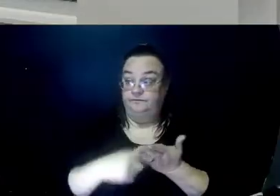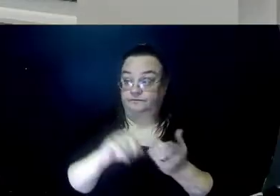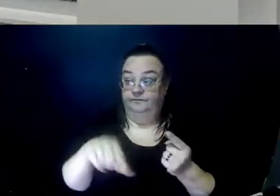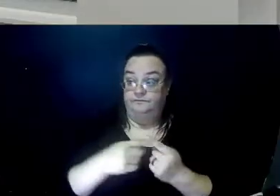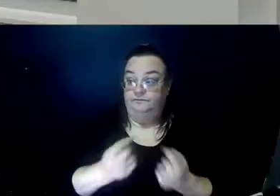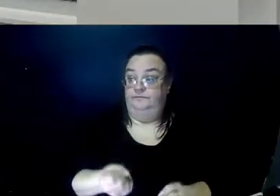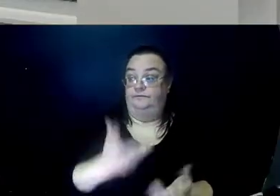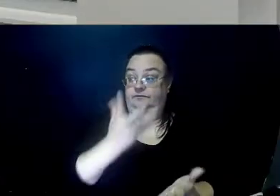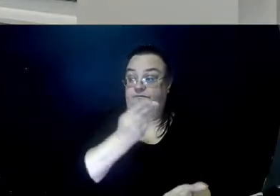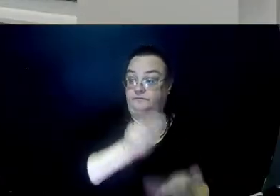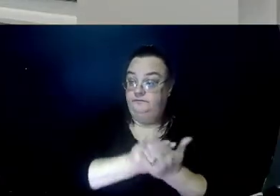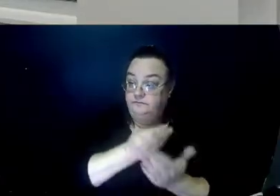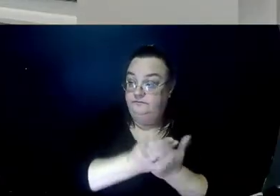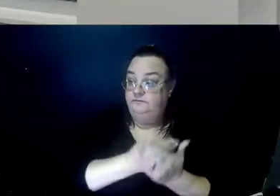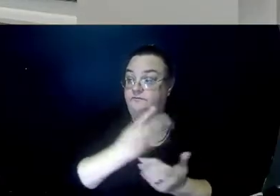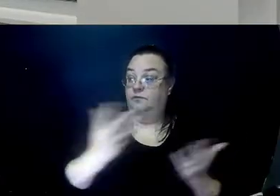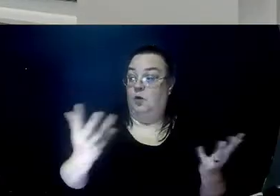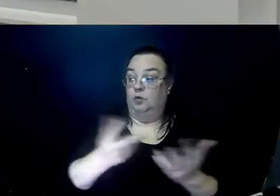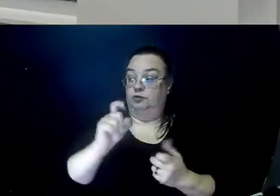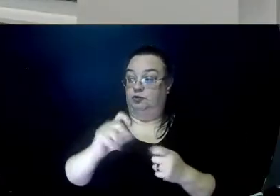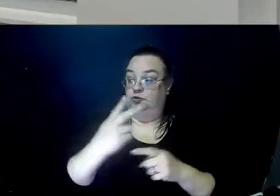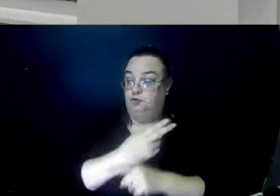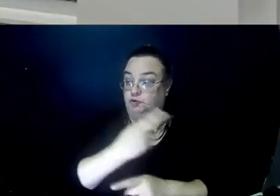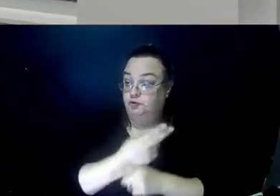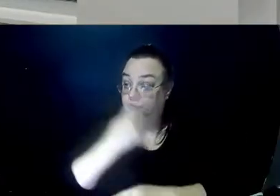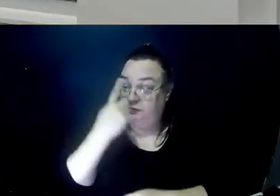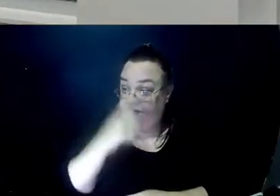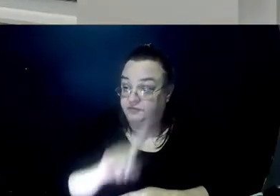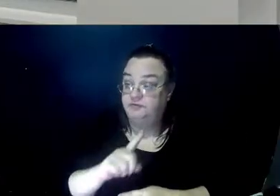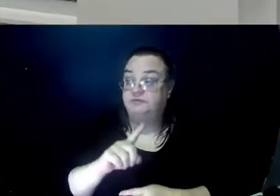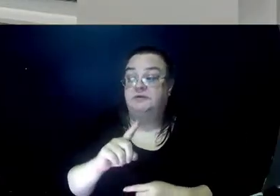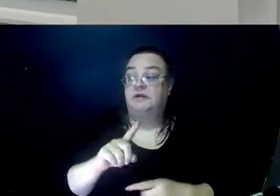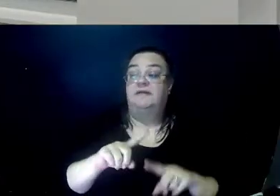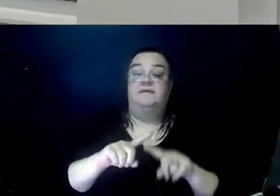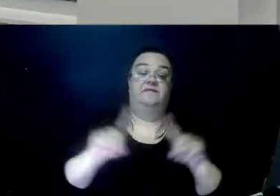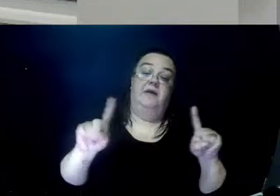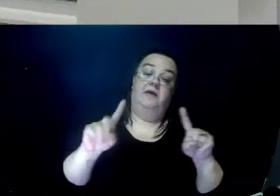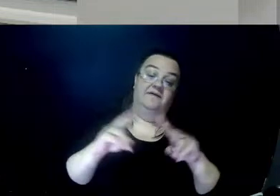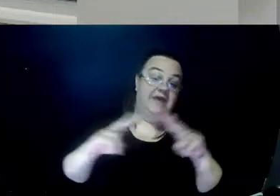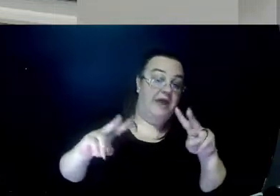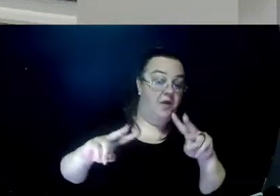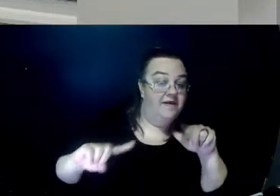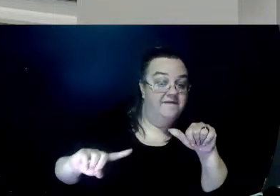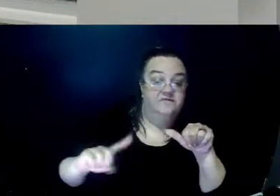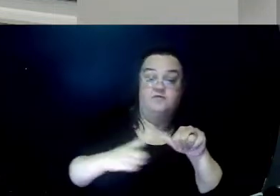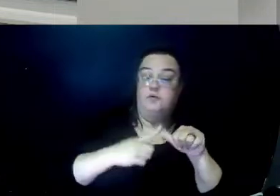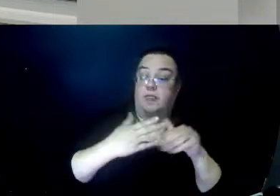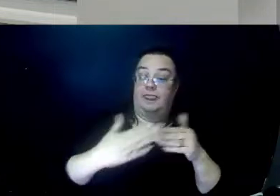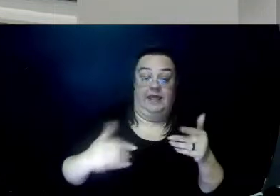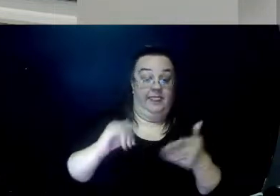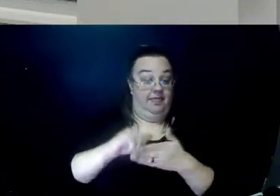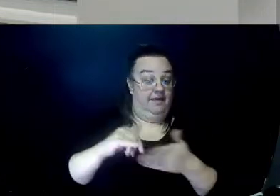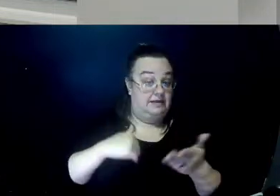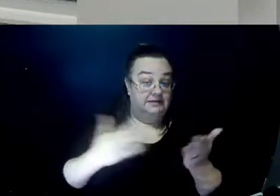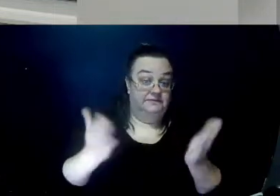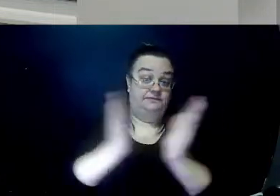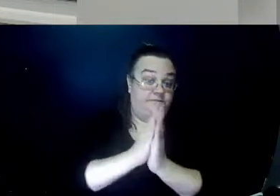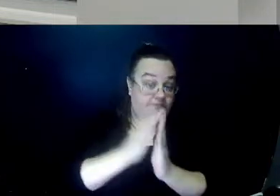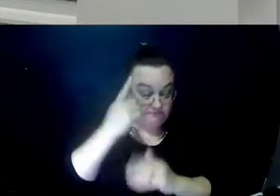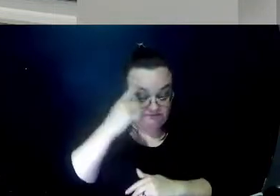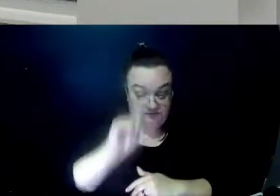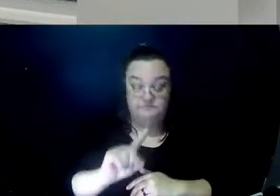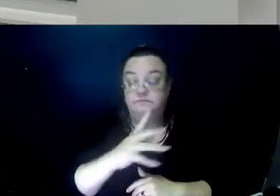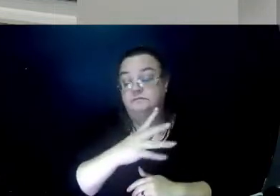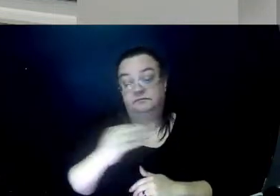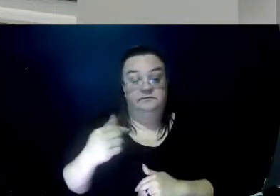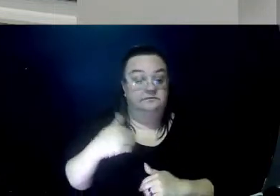much money and what should it go for, the very first thing I asked for, and